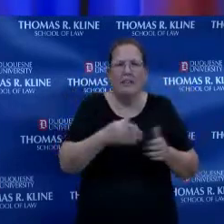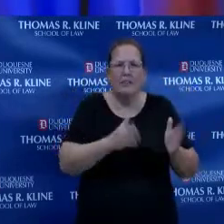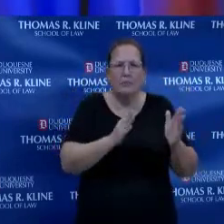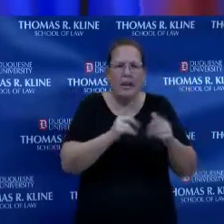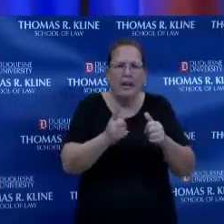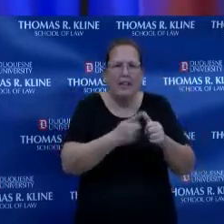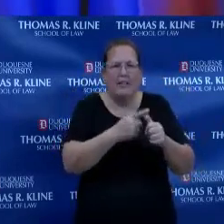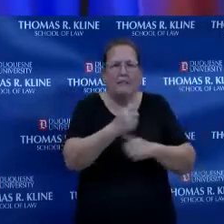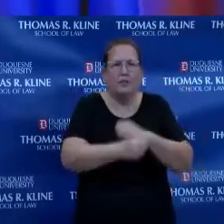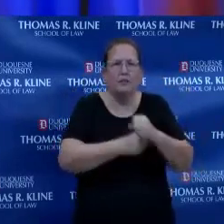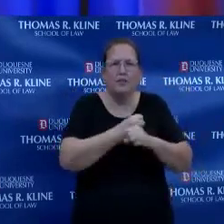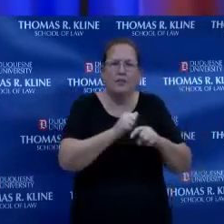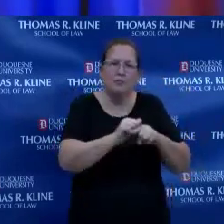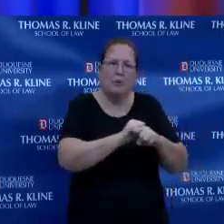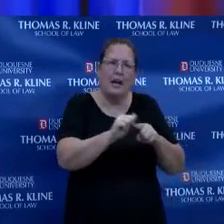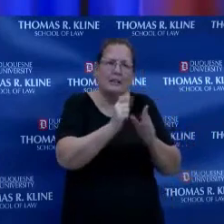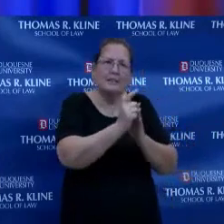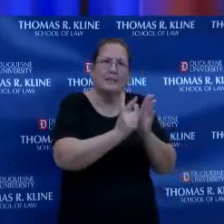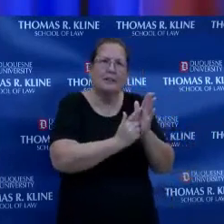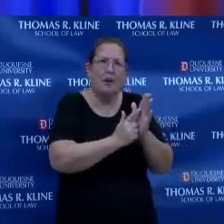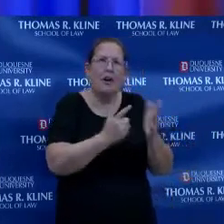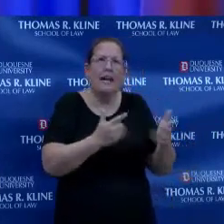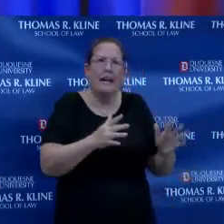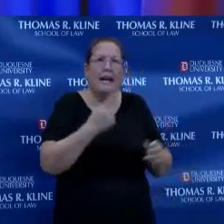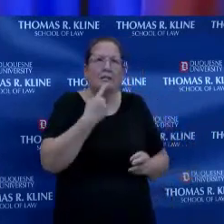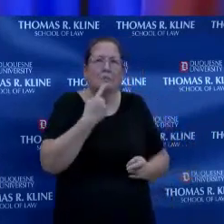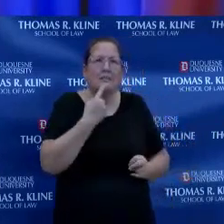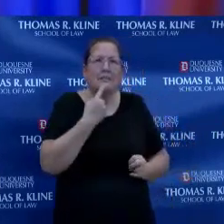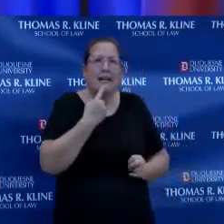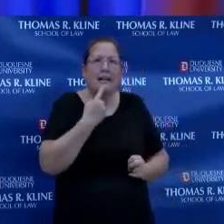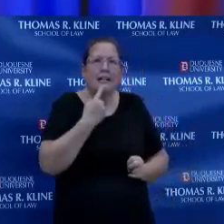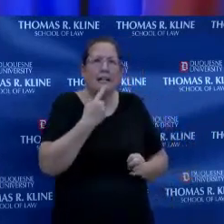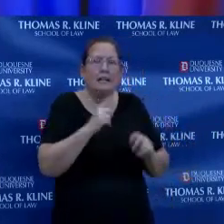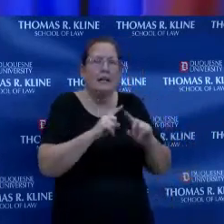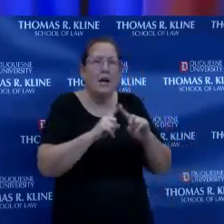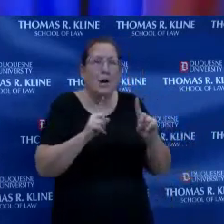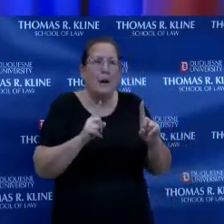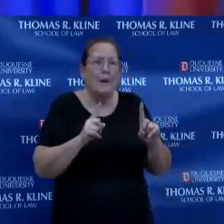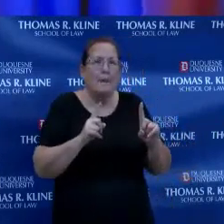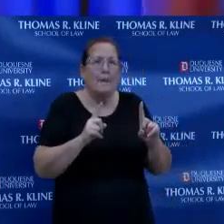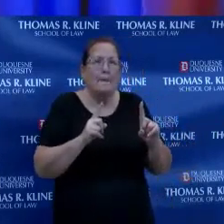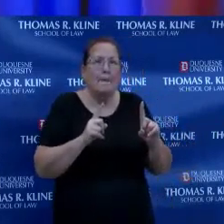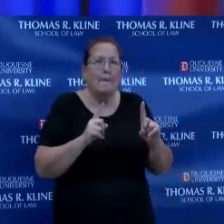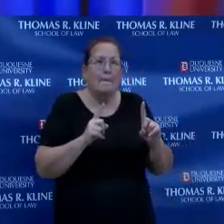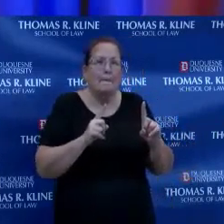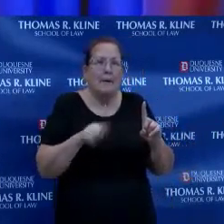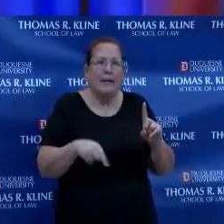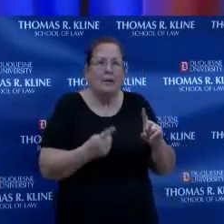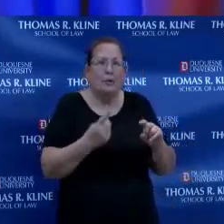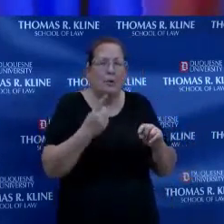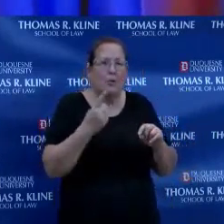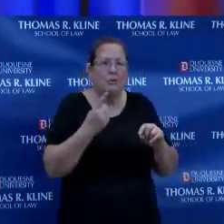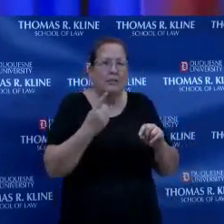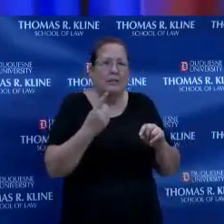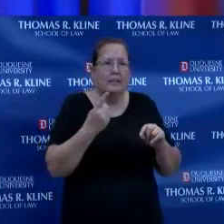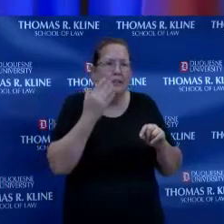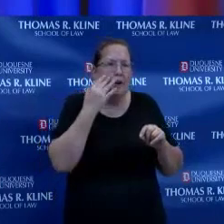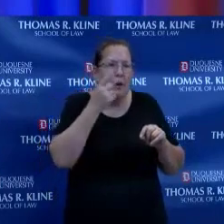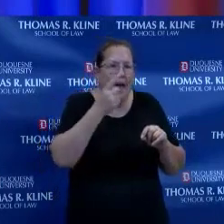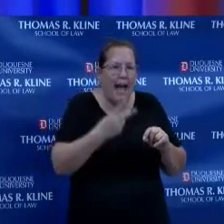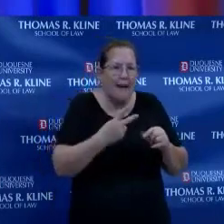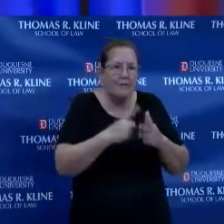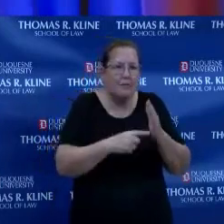of practicing law, it has been said that you learn half of what you need to know. And